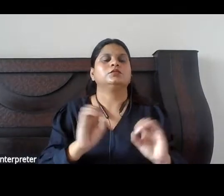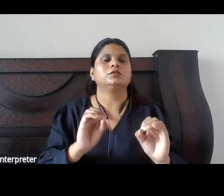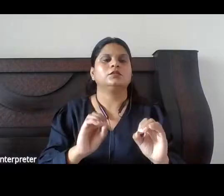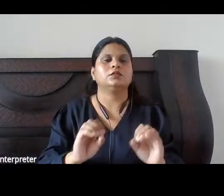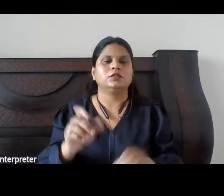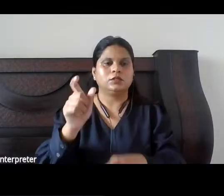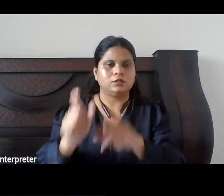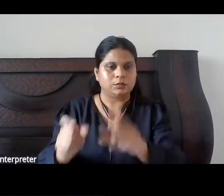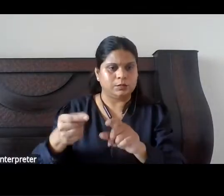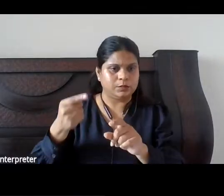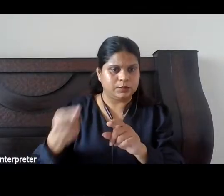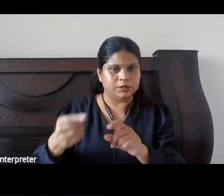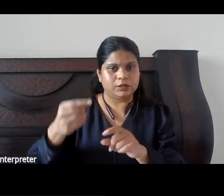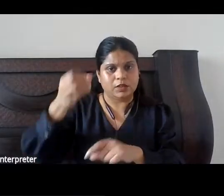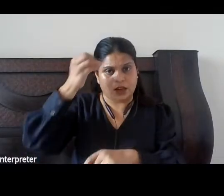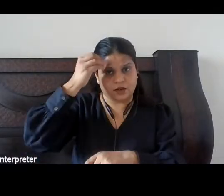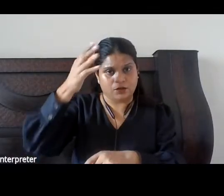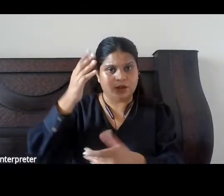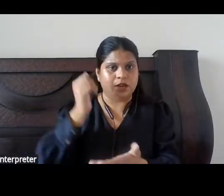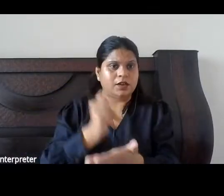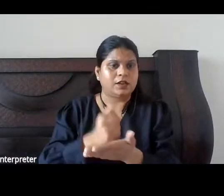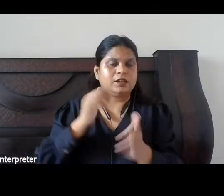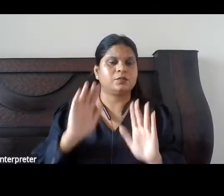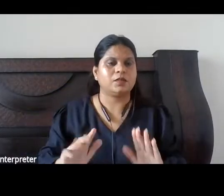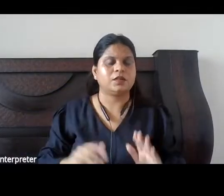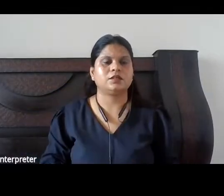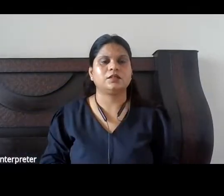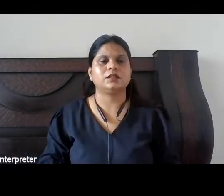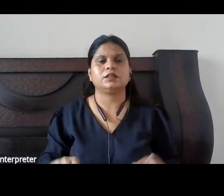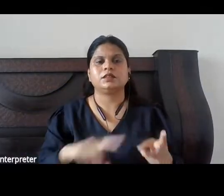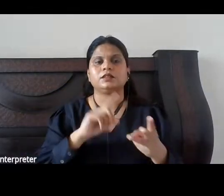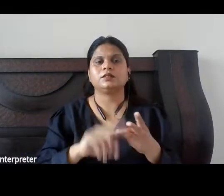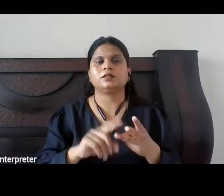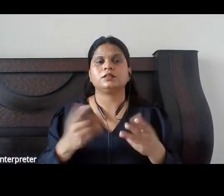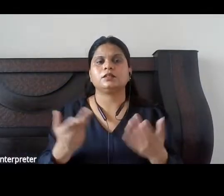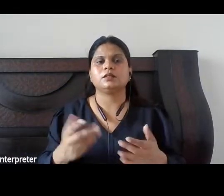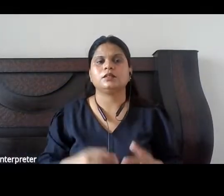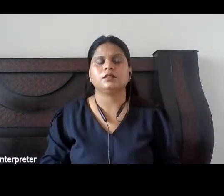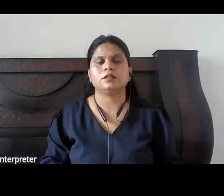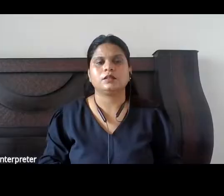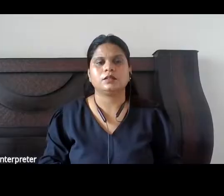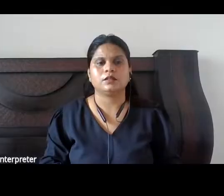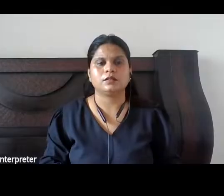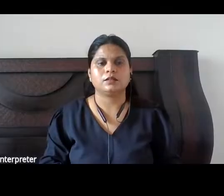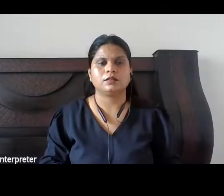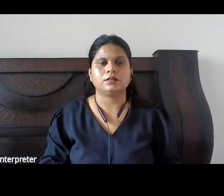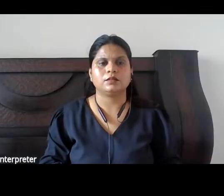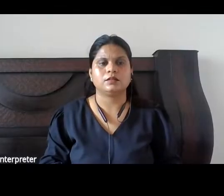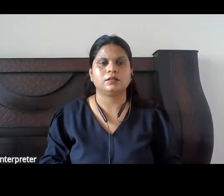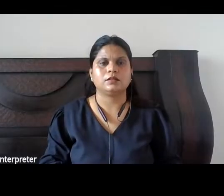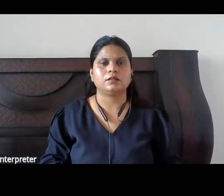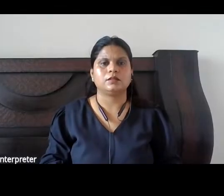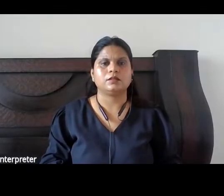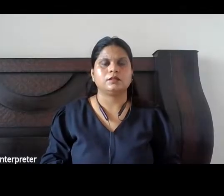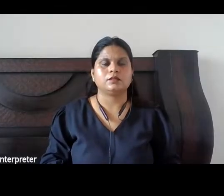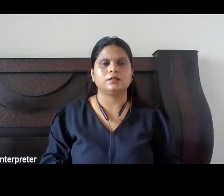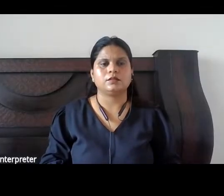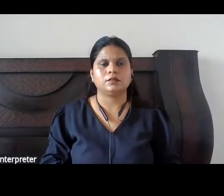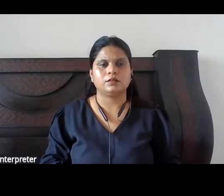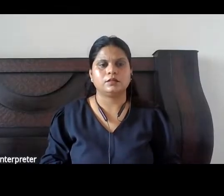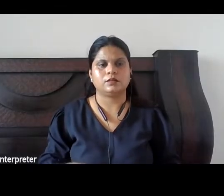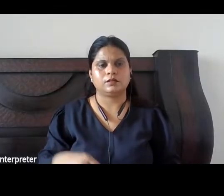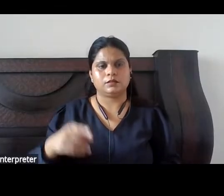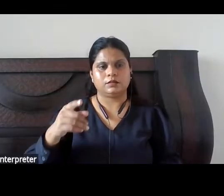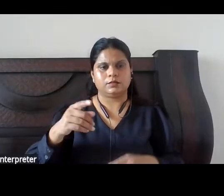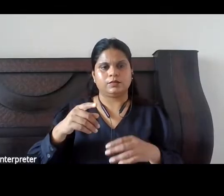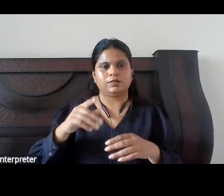that awareness. And then the third approach is probably addressing stigma and awareness. So addressing stigma, how